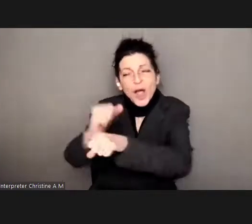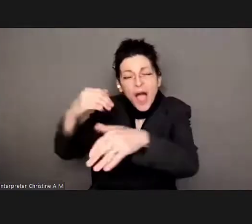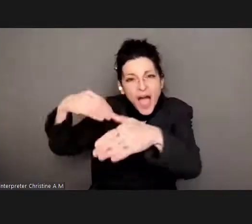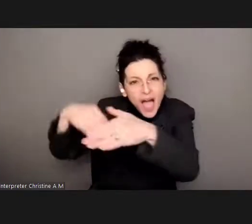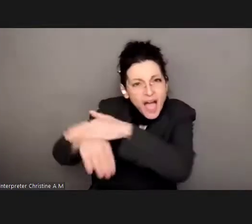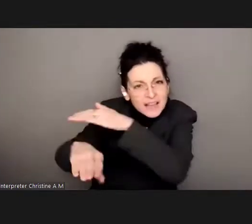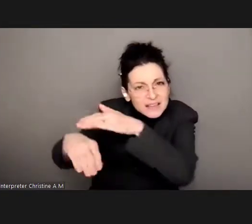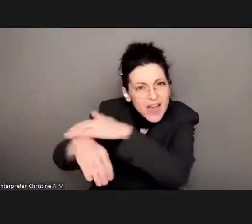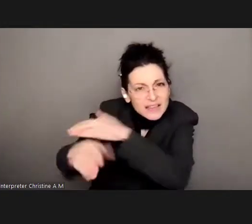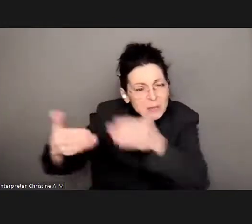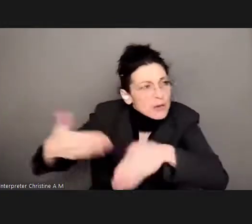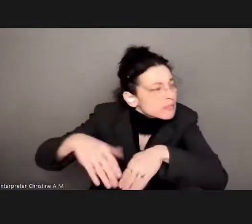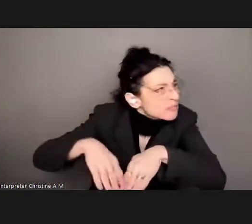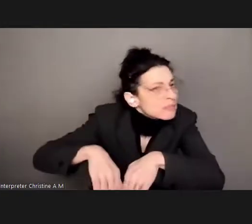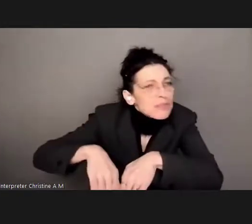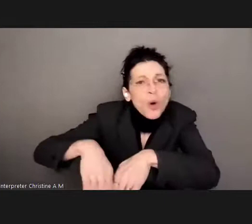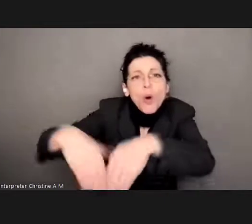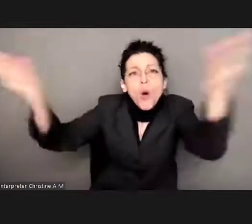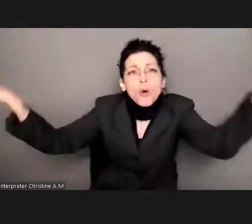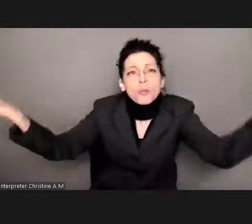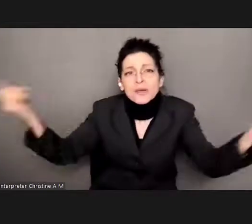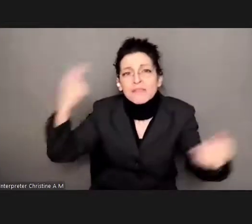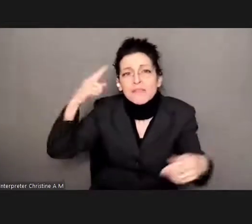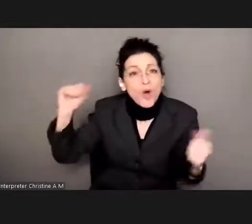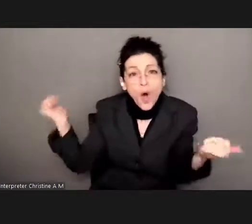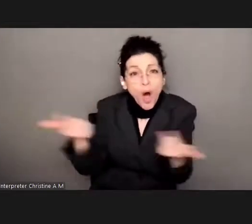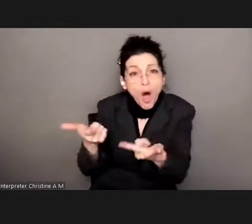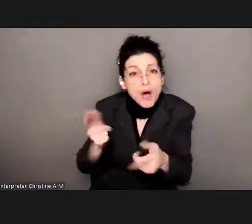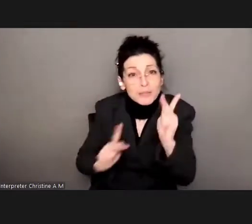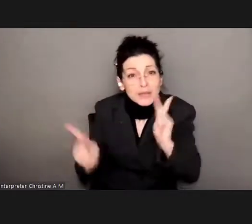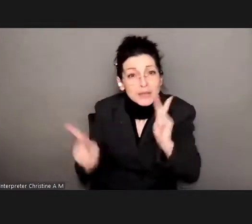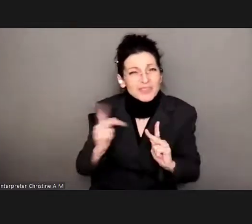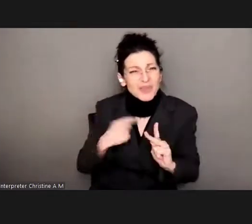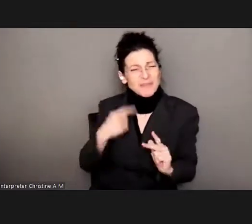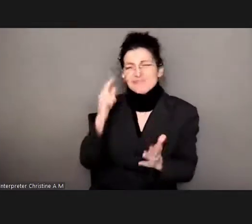Just in general of how we can in day-to-day be more accessible.